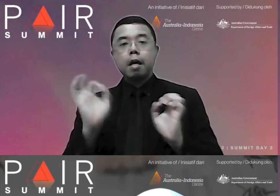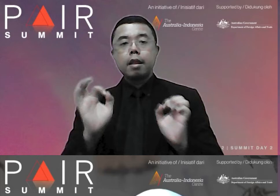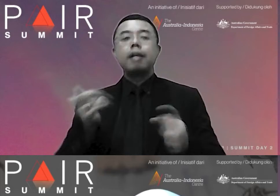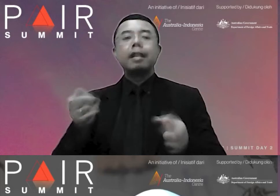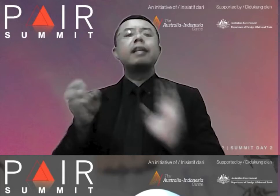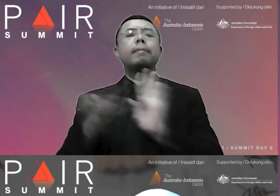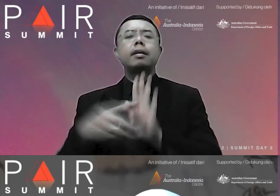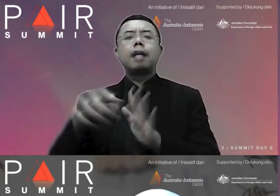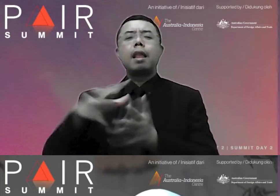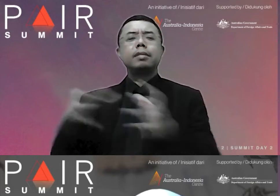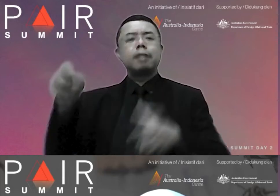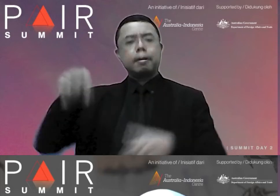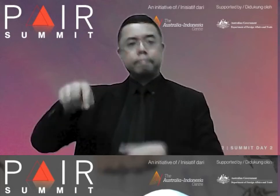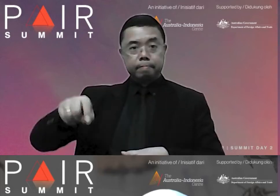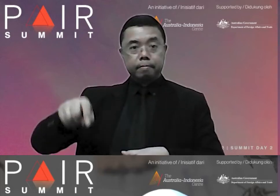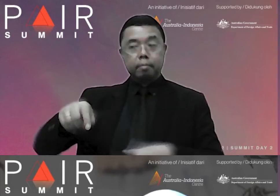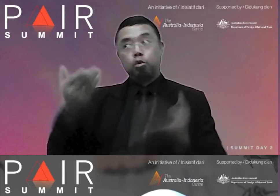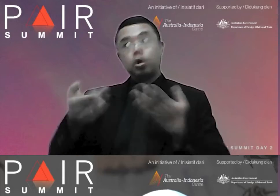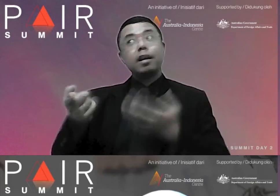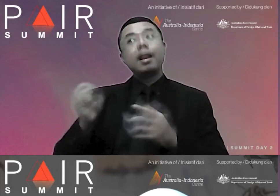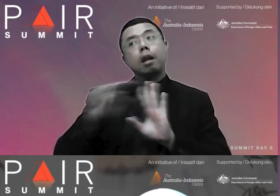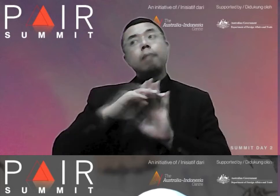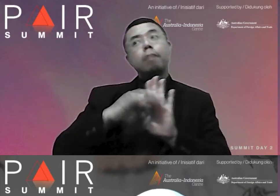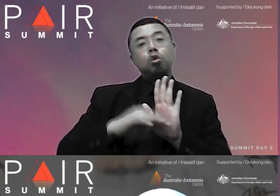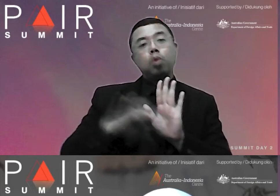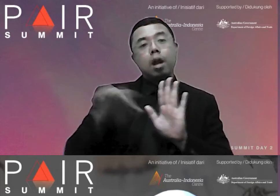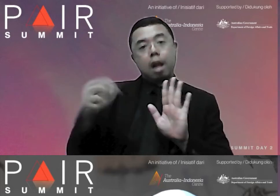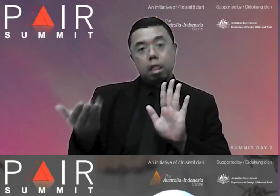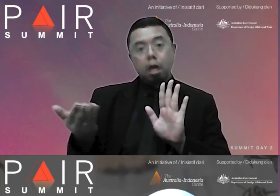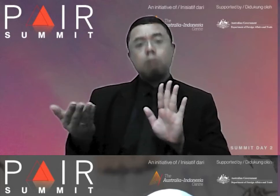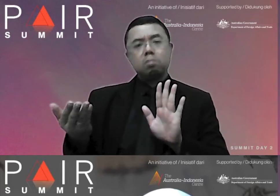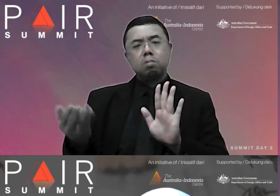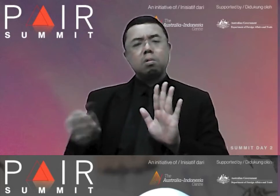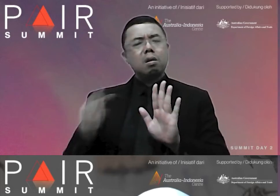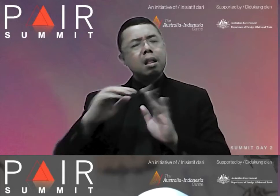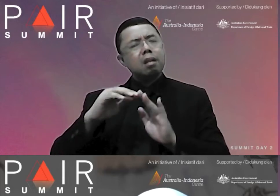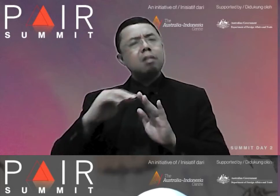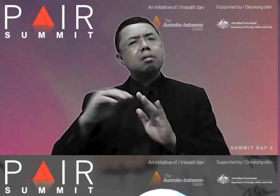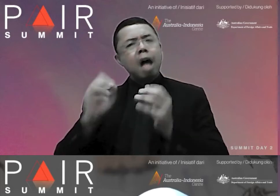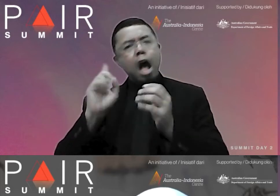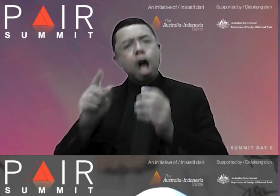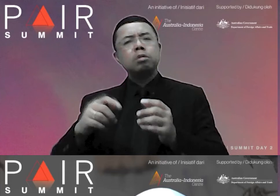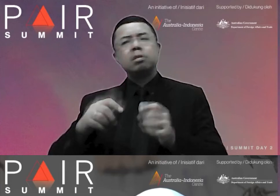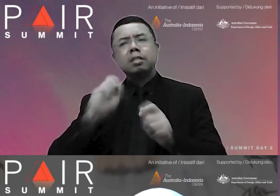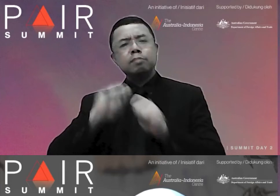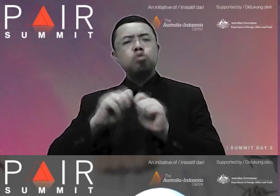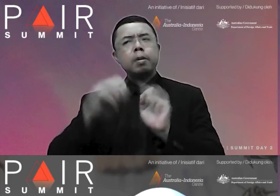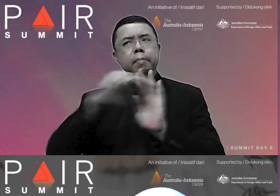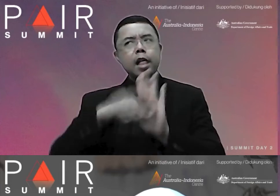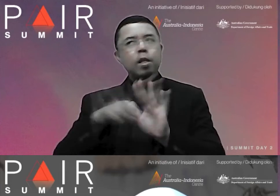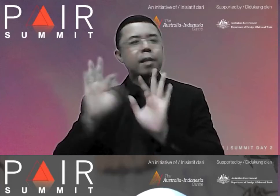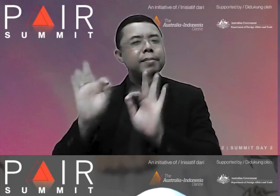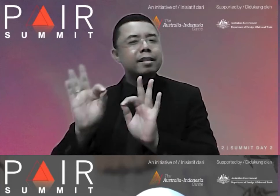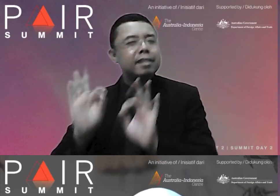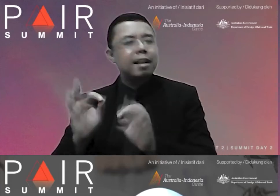we need to have more like educations more probably for the medical workers to make sure that they still abide all the